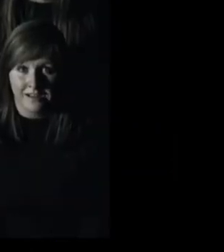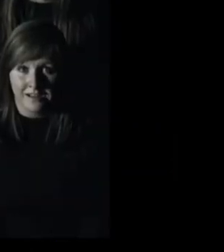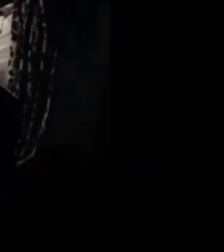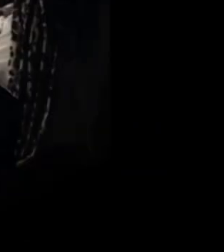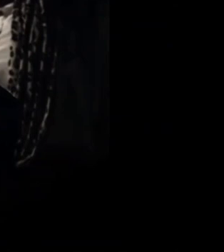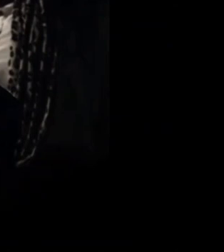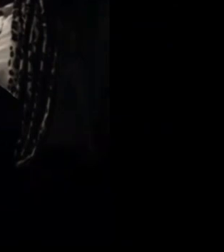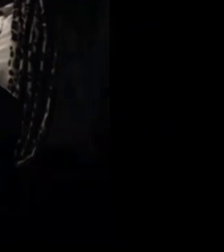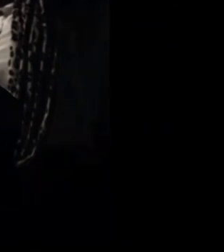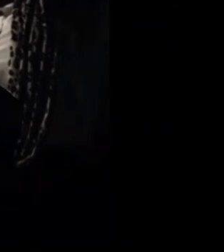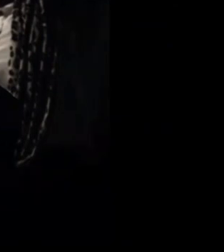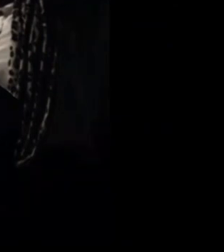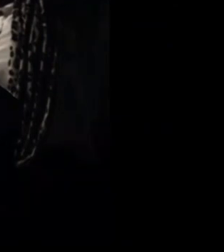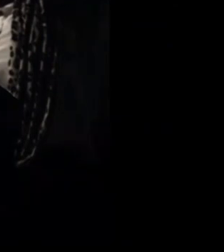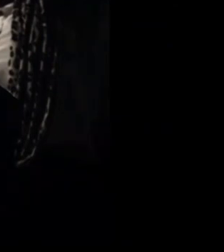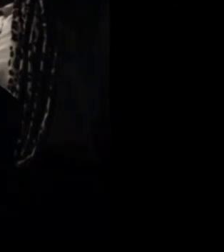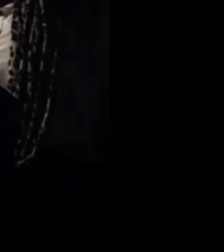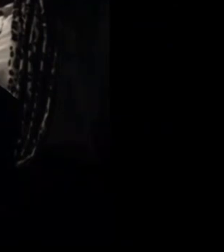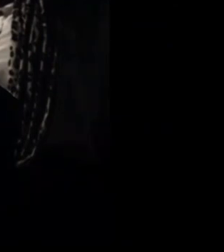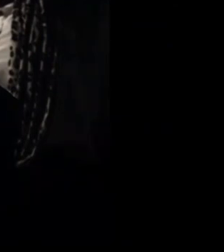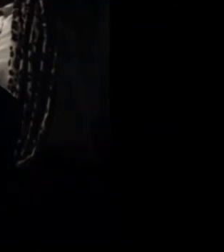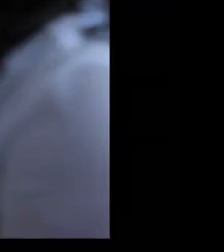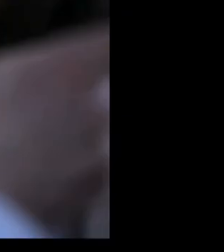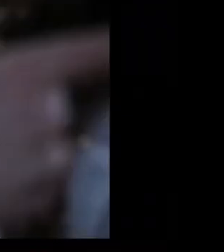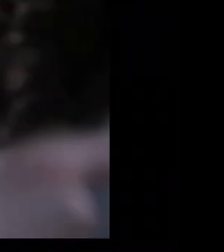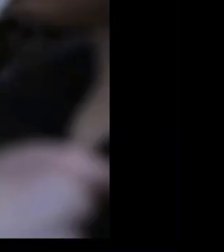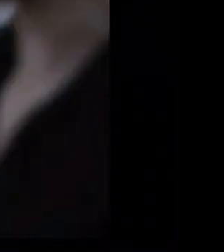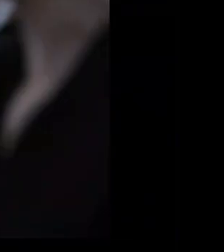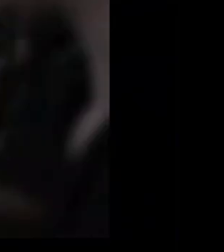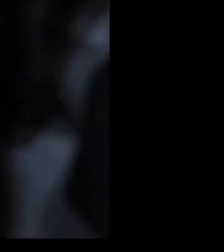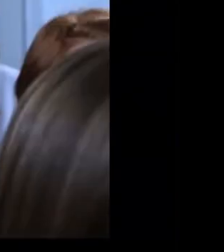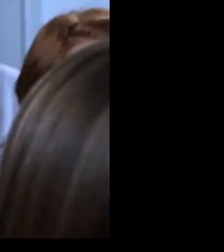What does he think? What's Jimmy going to do? What do you want him to do?